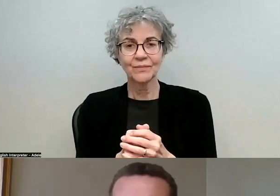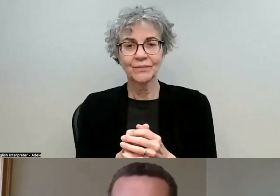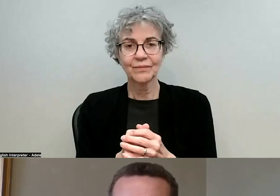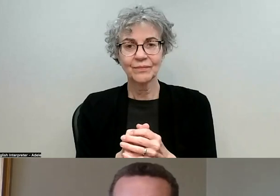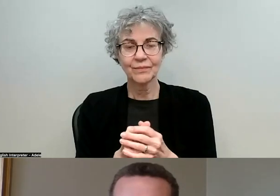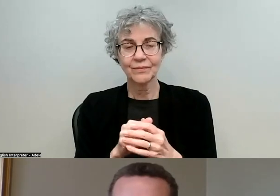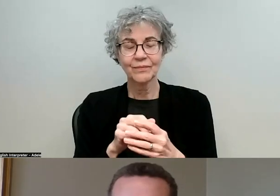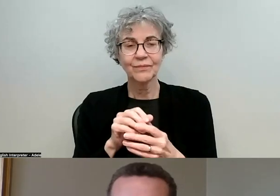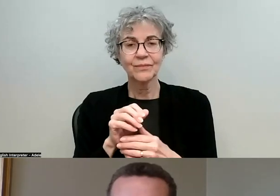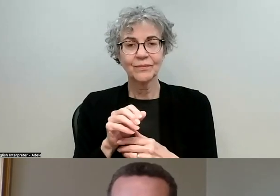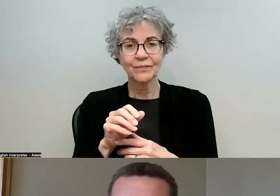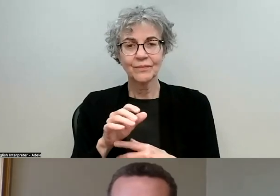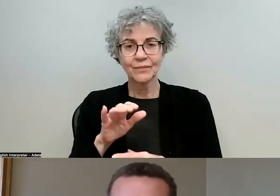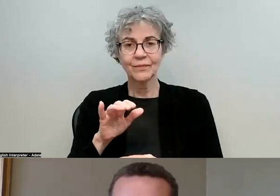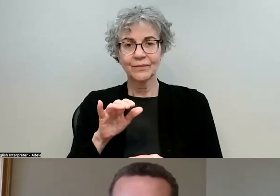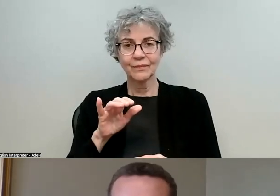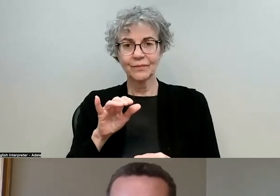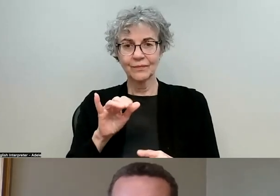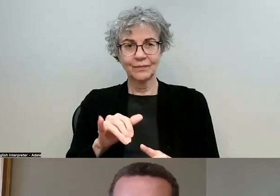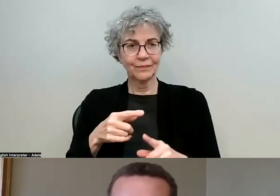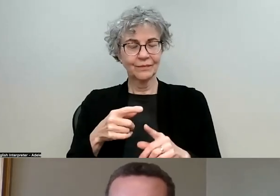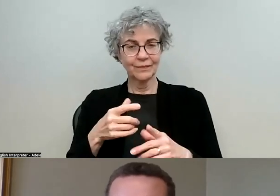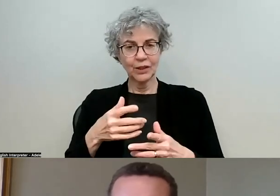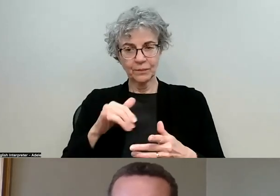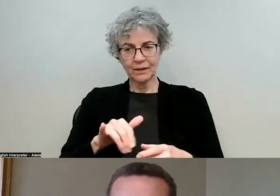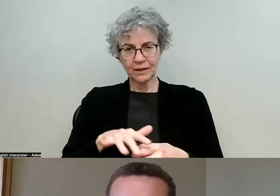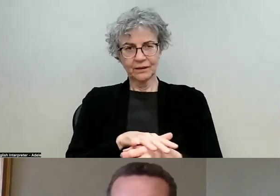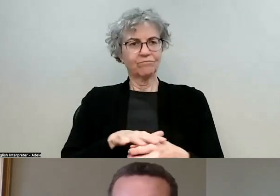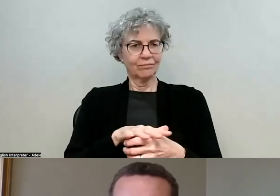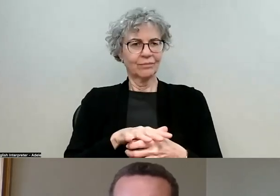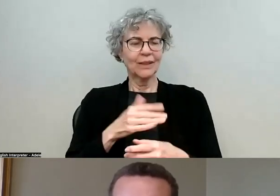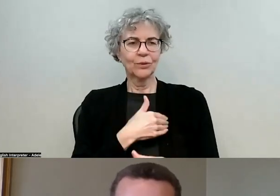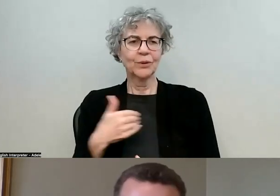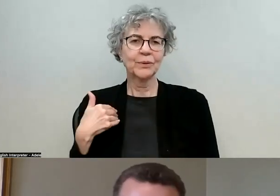on where I am joining from, which is Toronto.